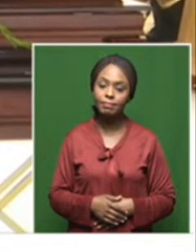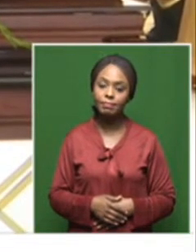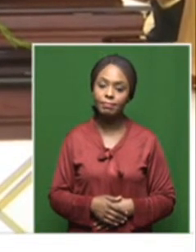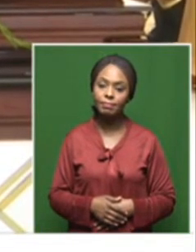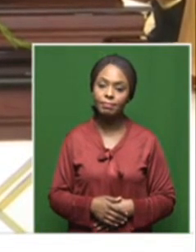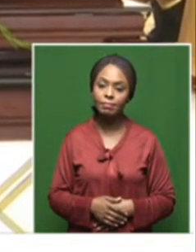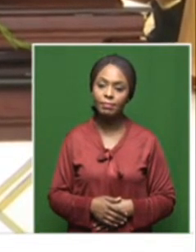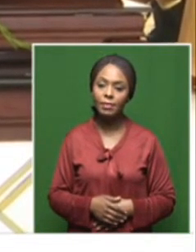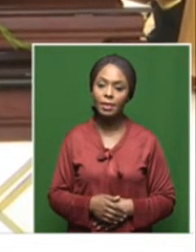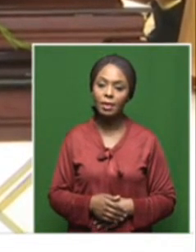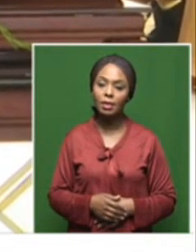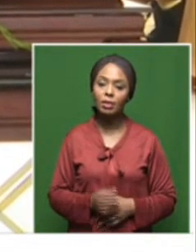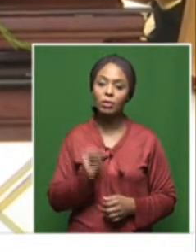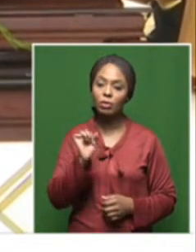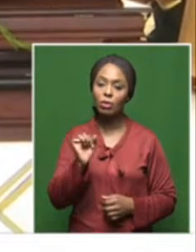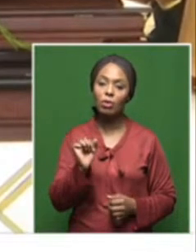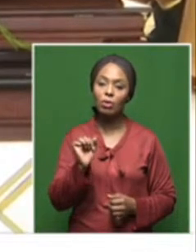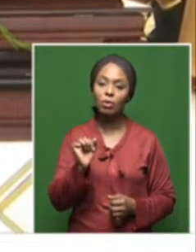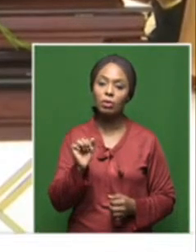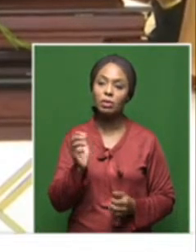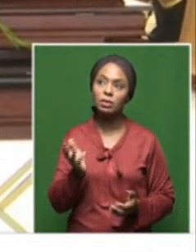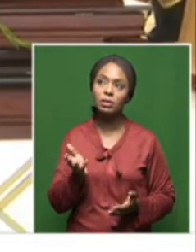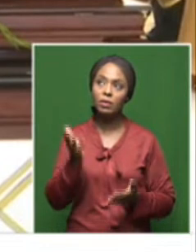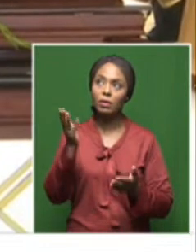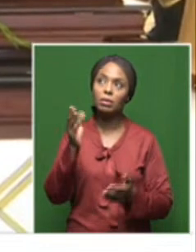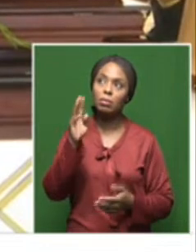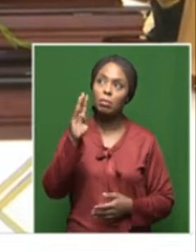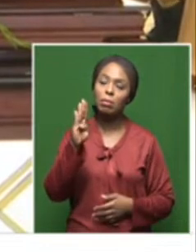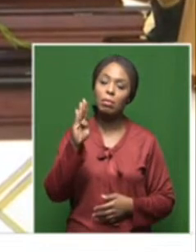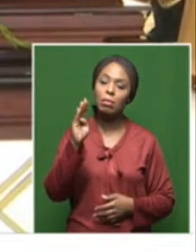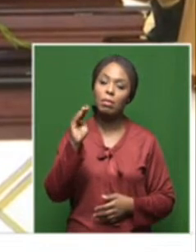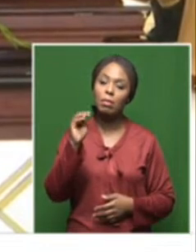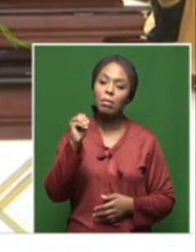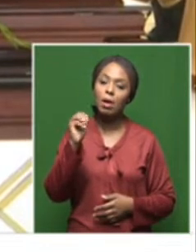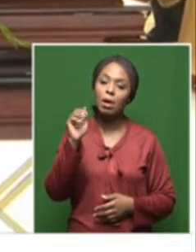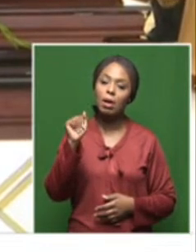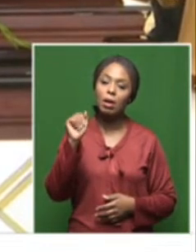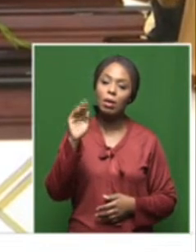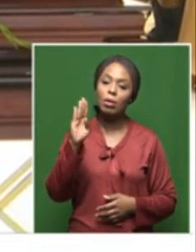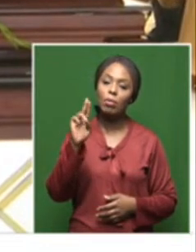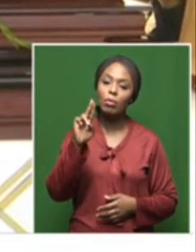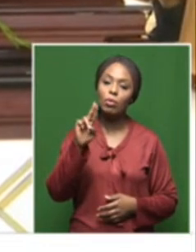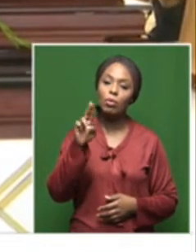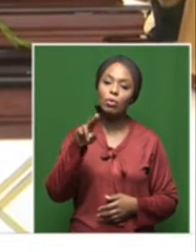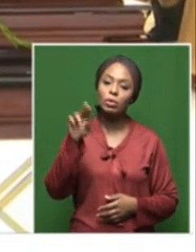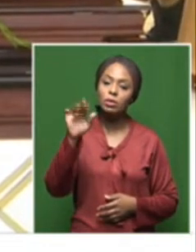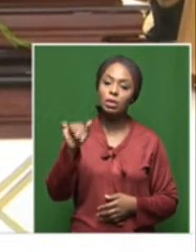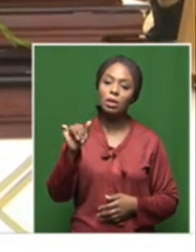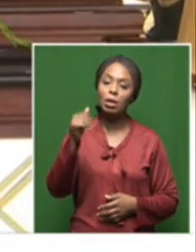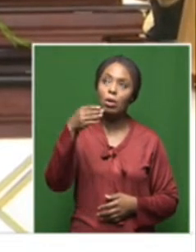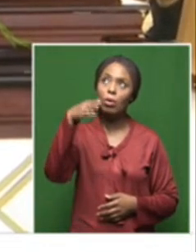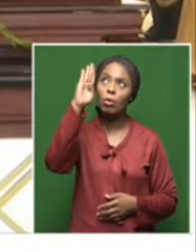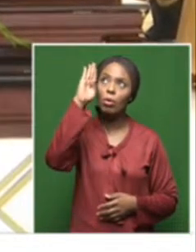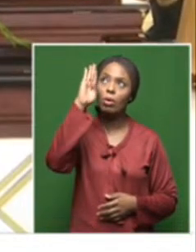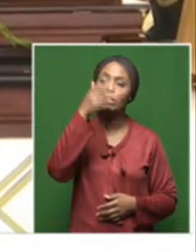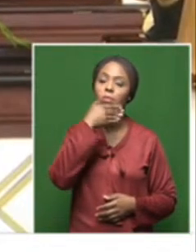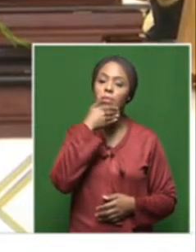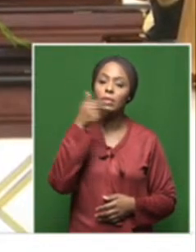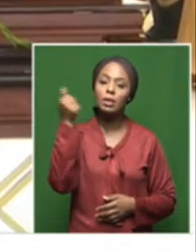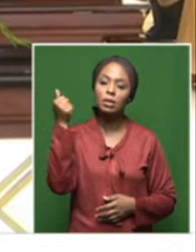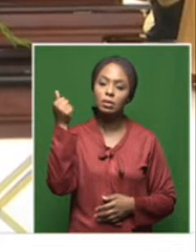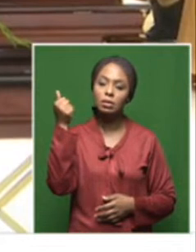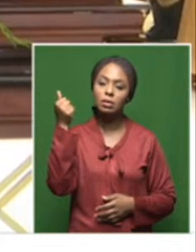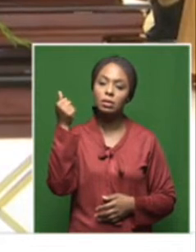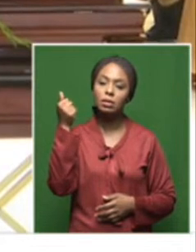Mabuza, you who has gone to a rest in Christ, may share the